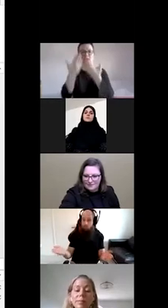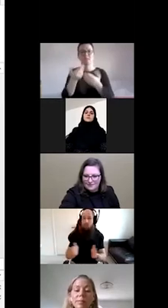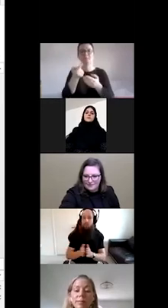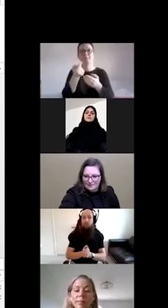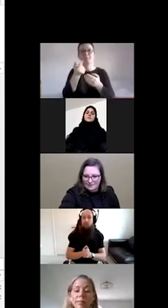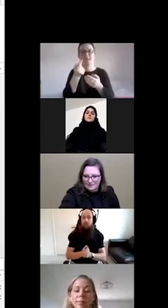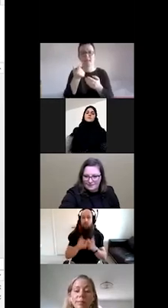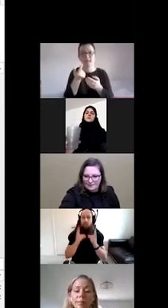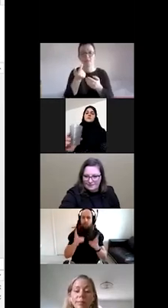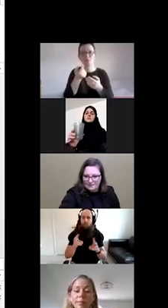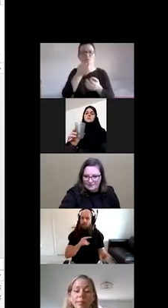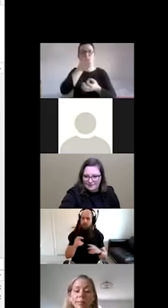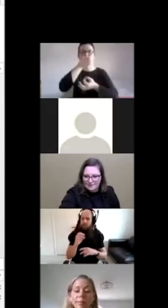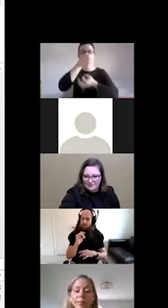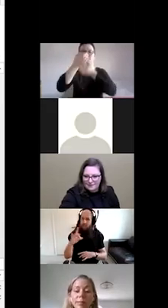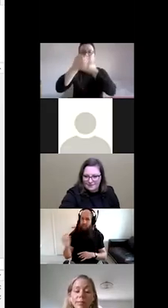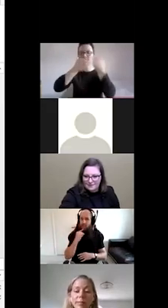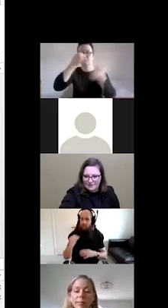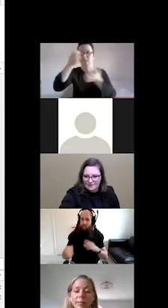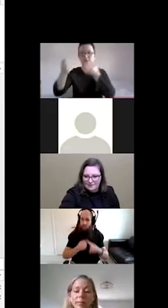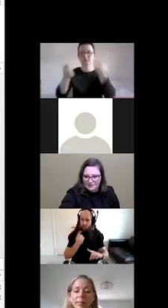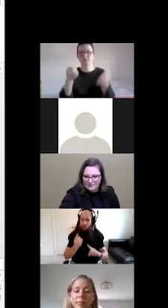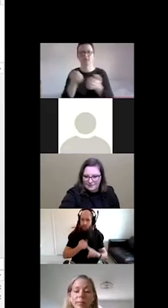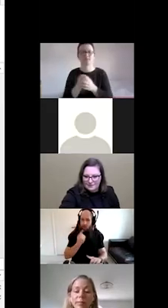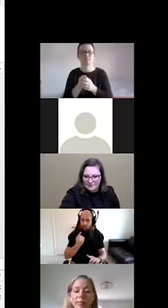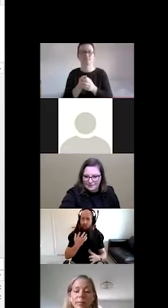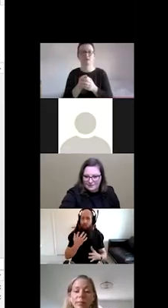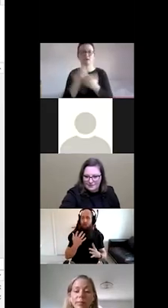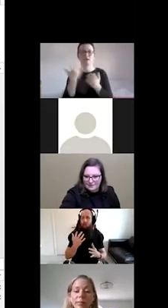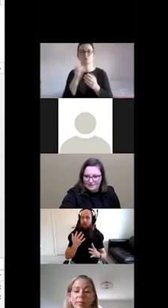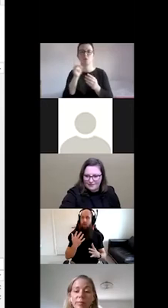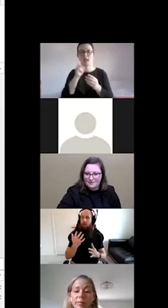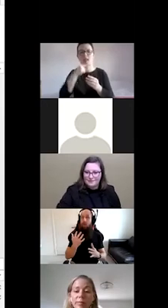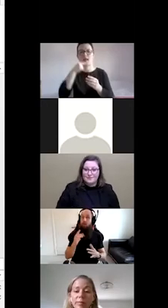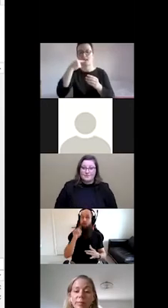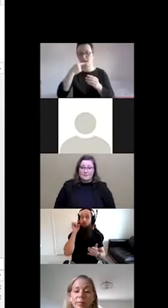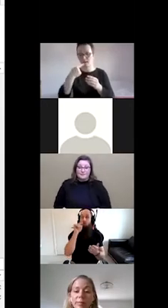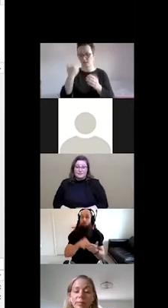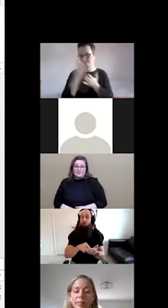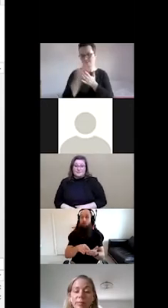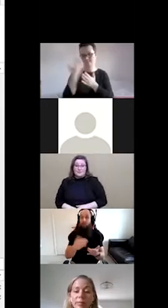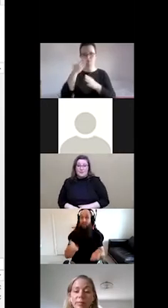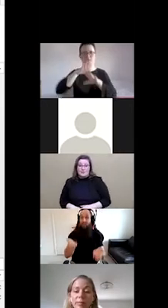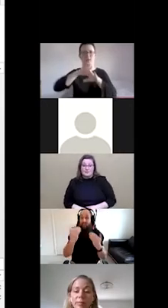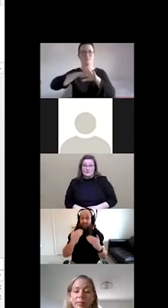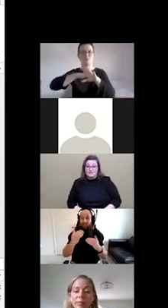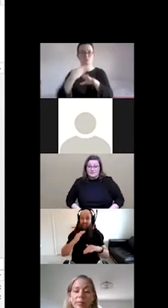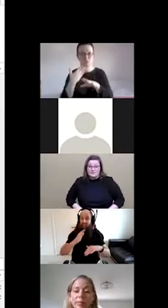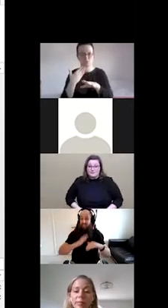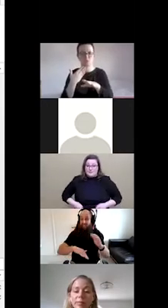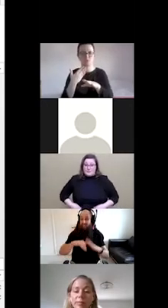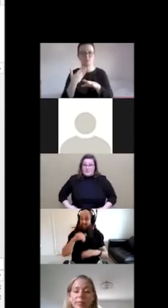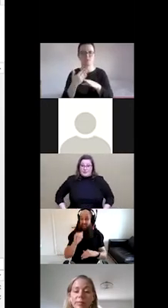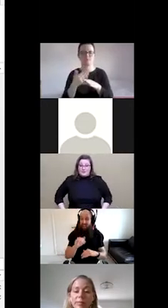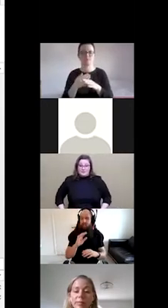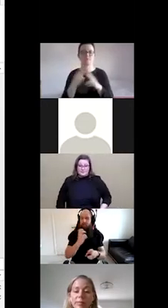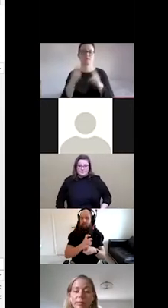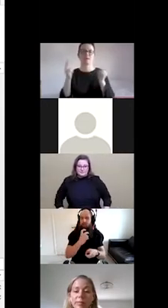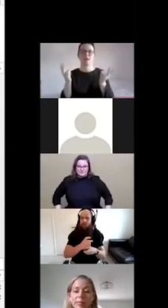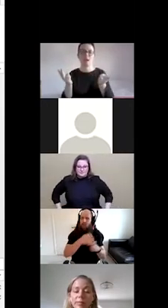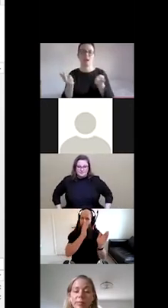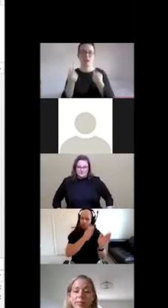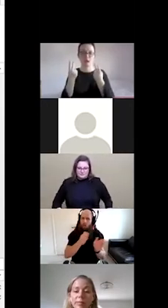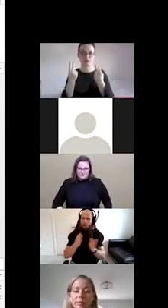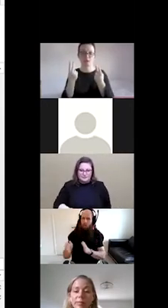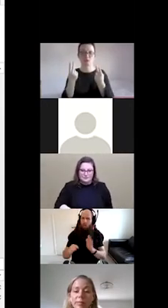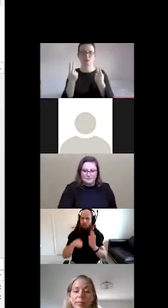Like Ingela said in the beginning, we just for easier management, we'll try and do it in a bit of an order.